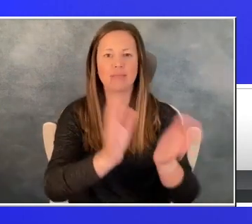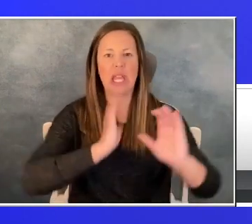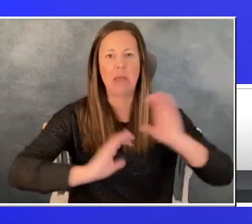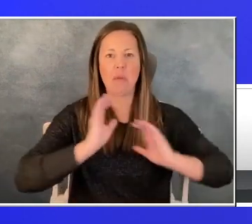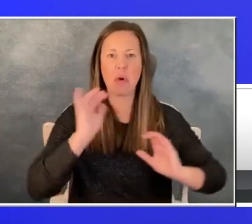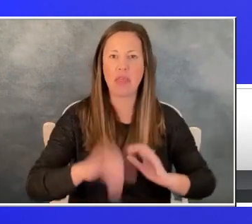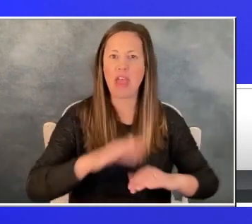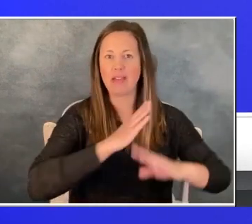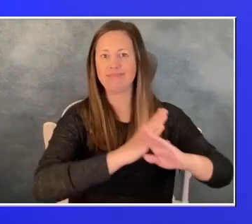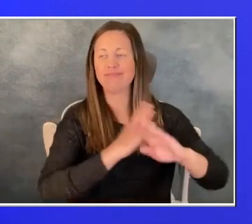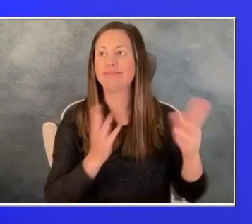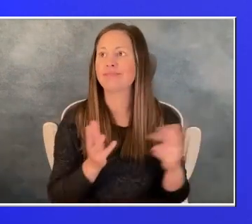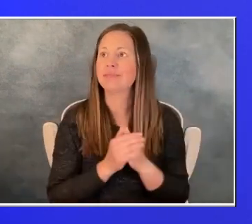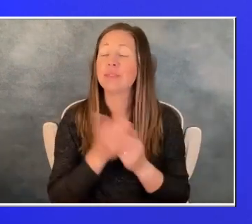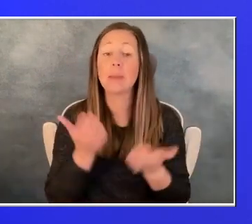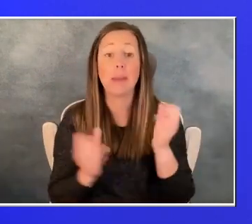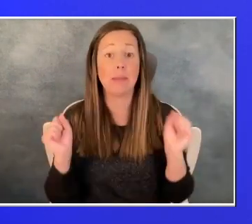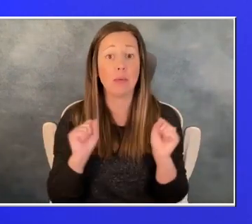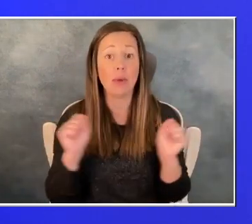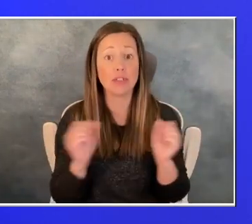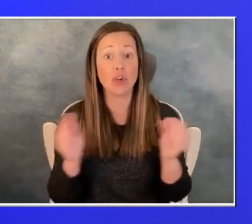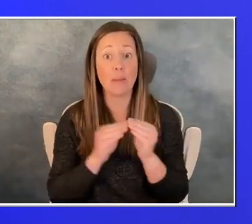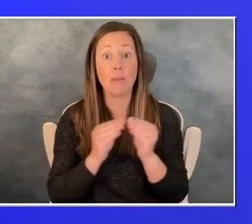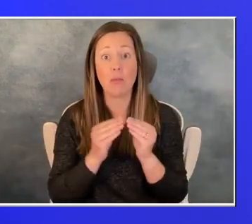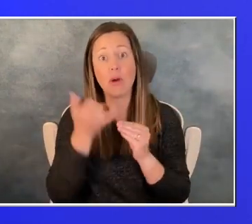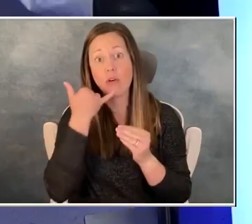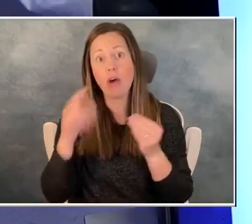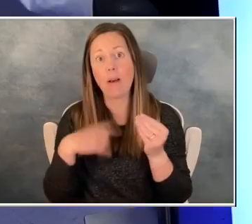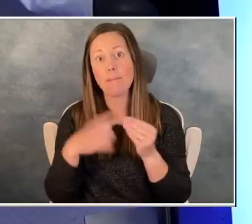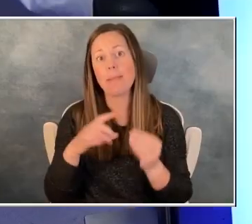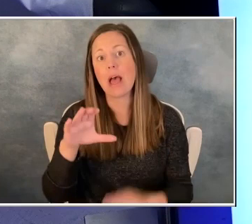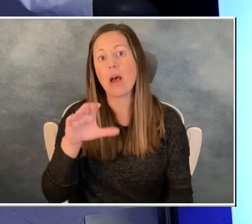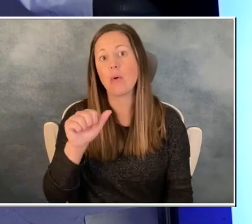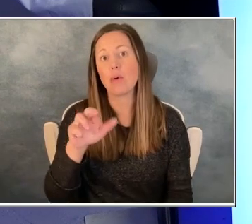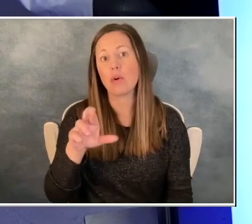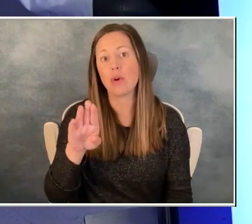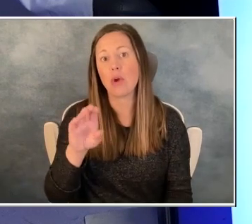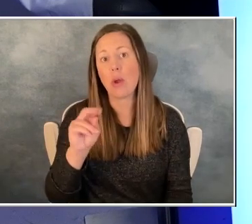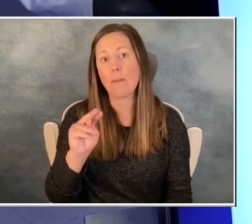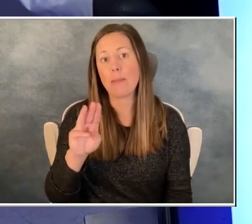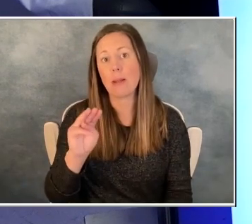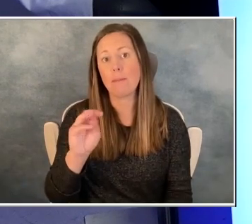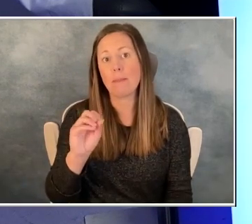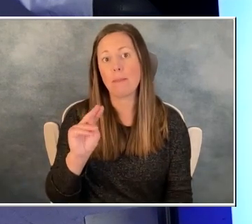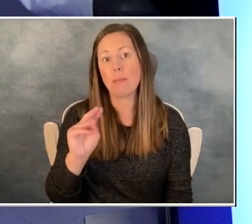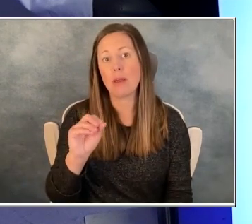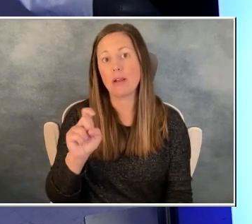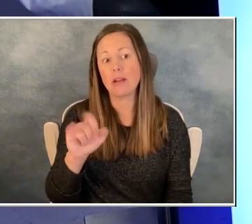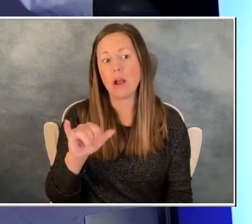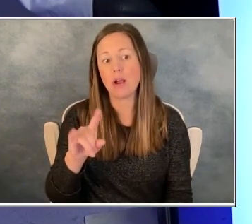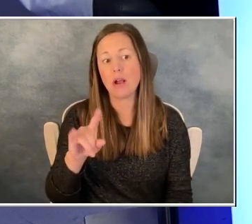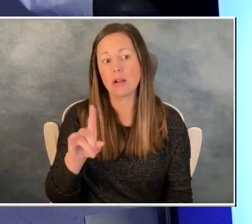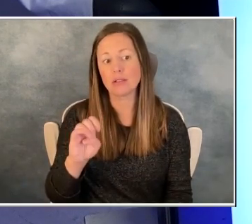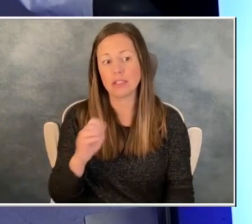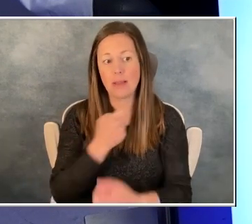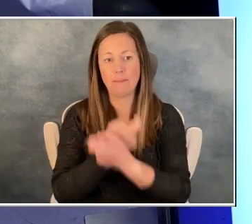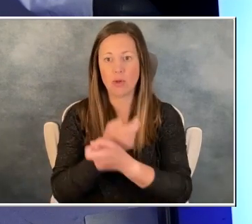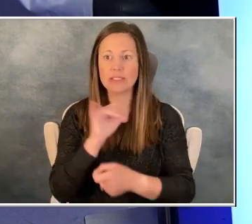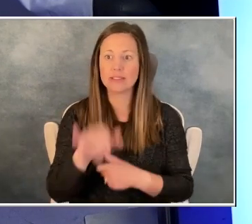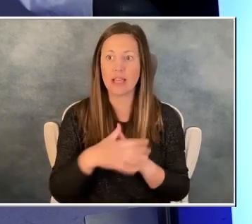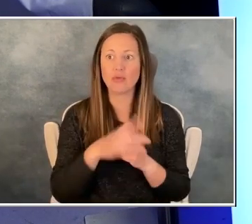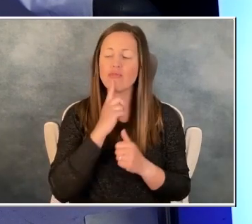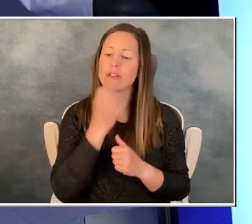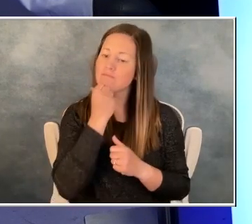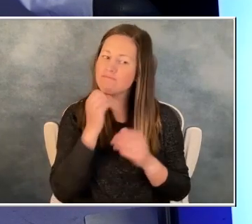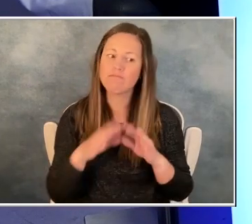might see more calls on carbon monoxide poisoning. Interesting. Okay, and you provided some valuable information we want to share with our viewers right